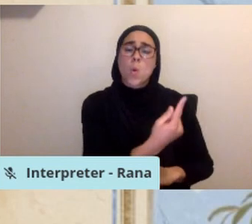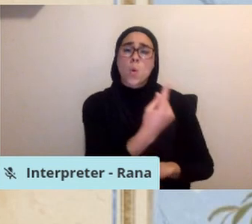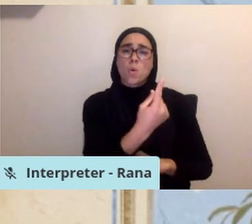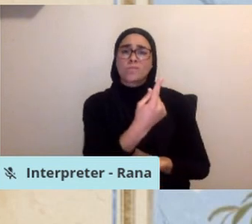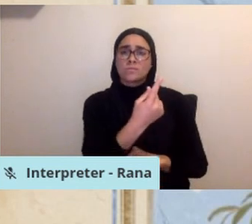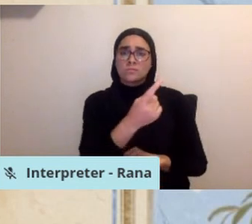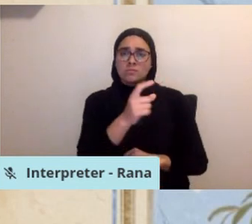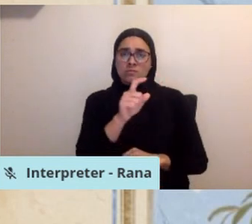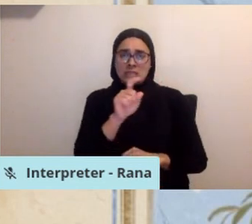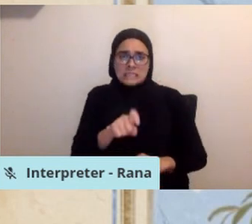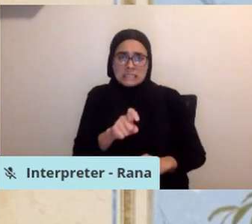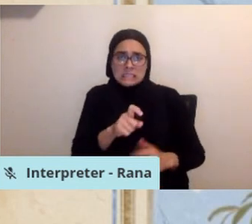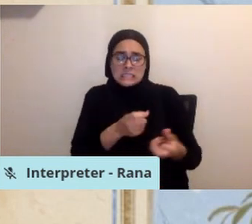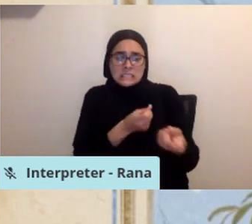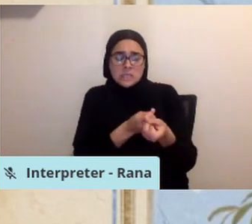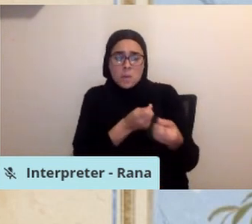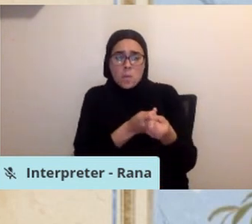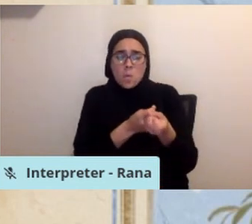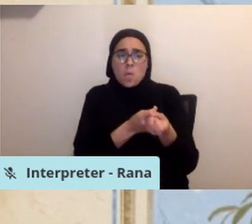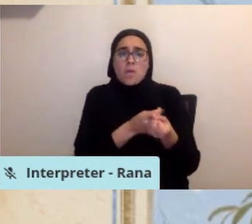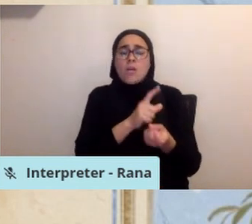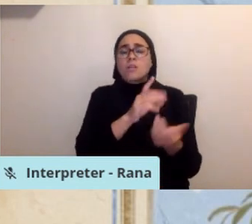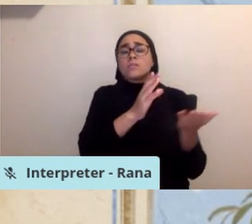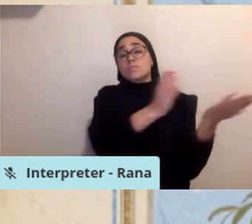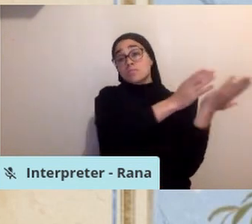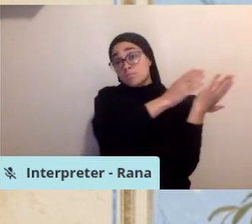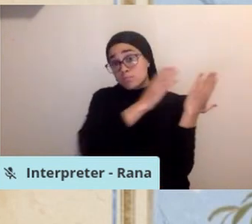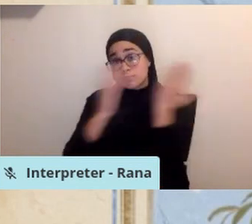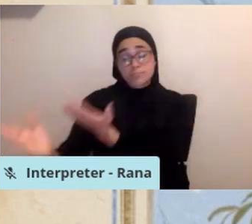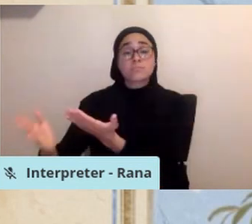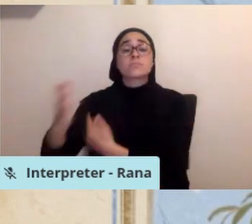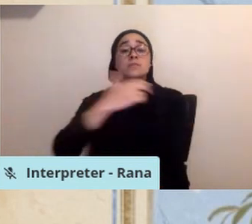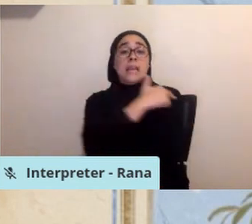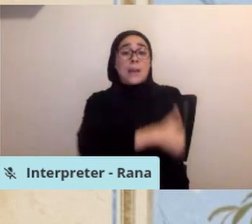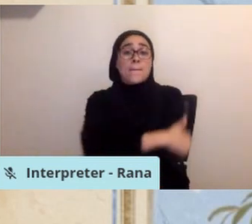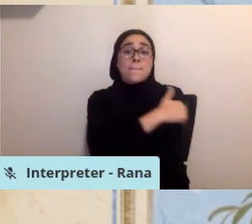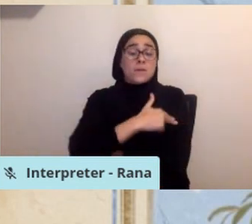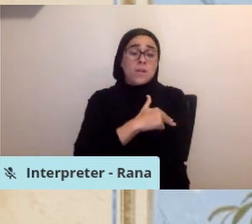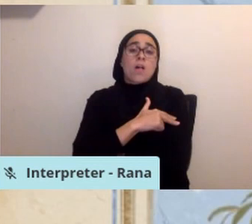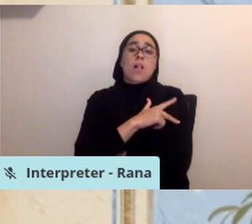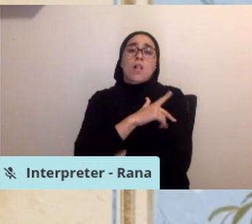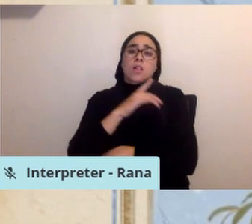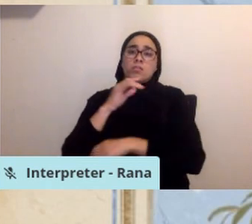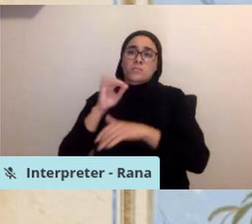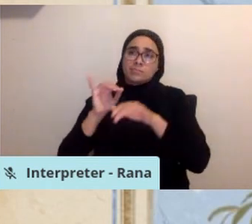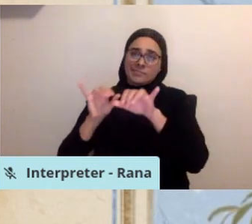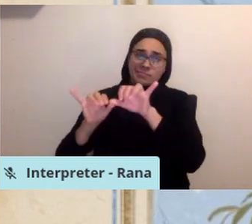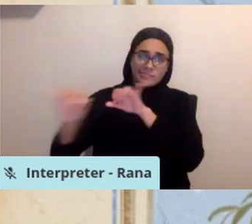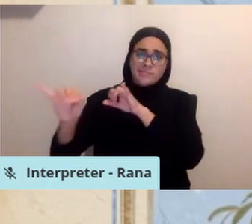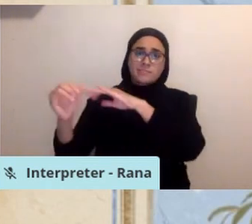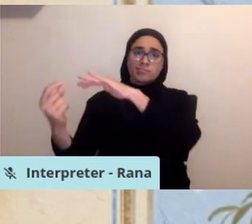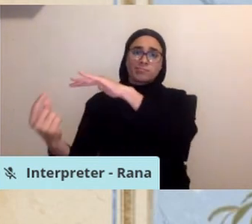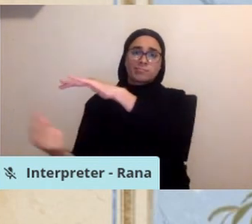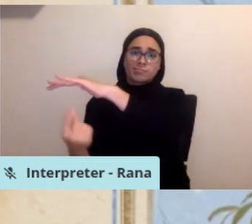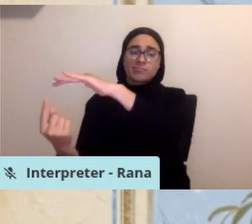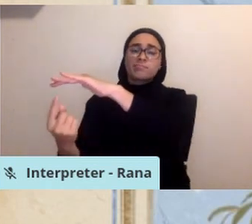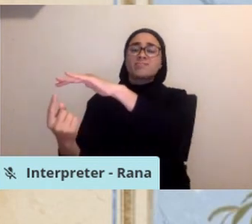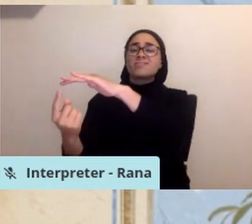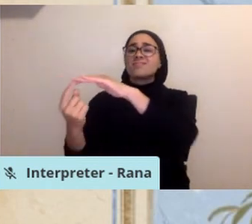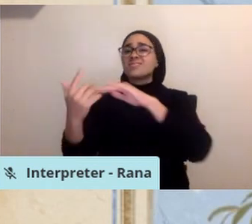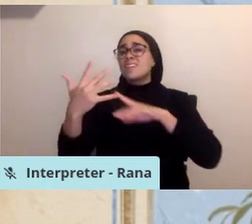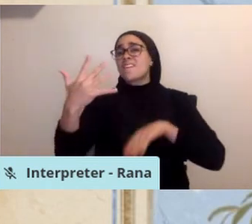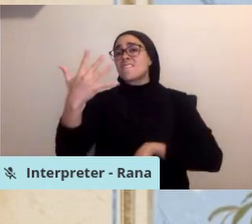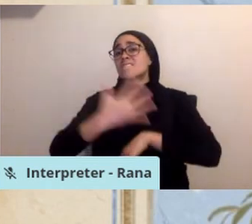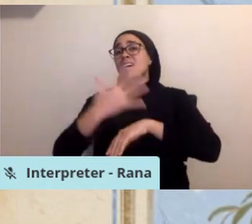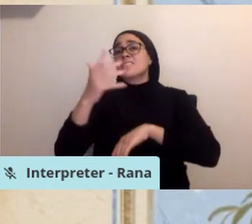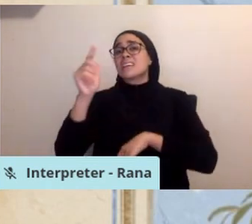need. Soon after he arrived at the ER, he was intubated. Couple of days later, 5 days later, his